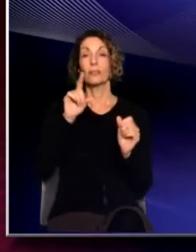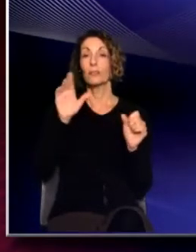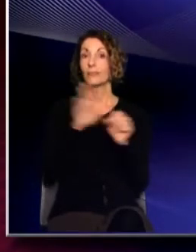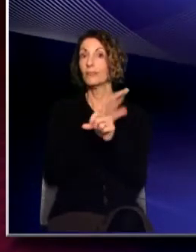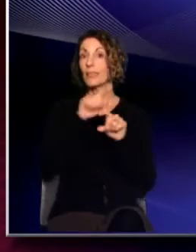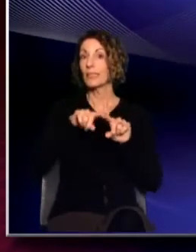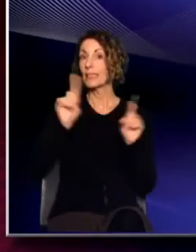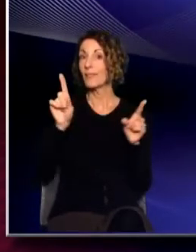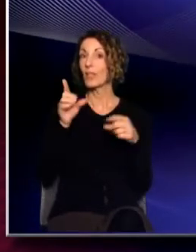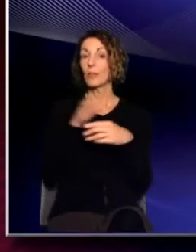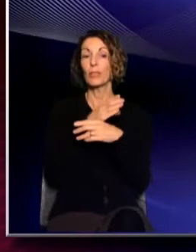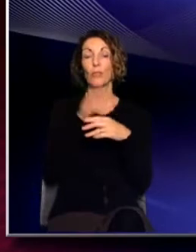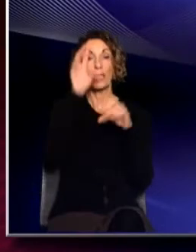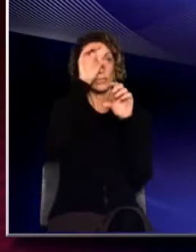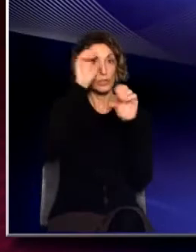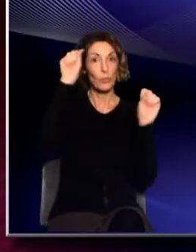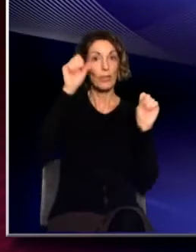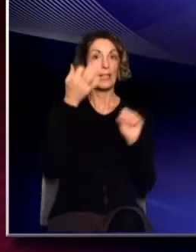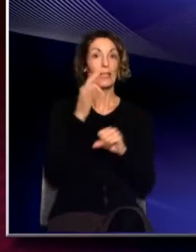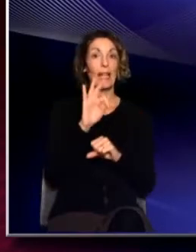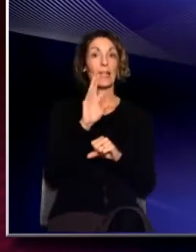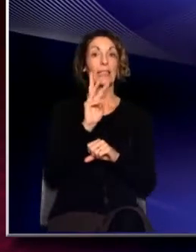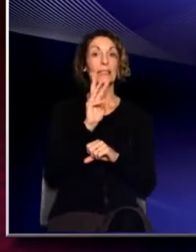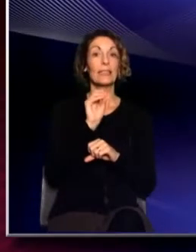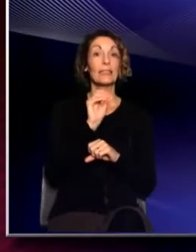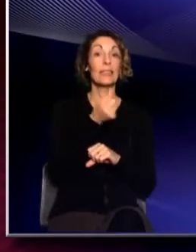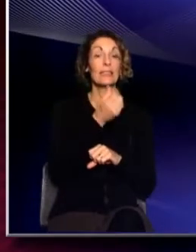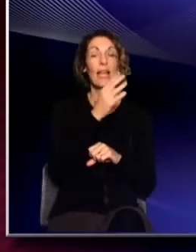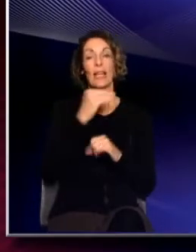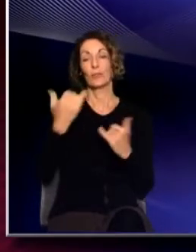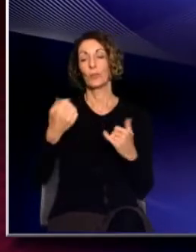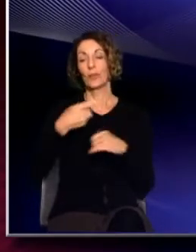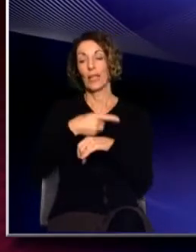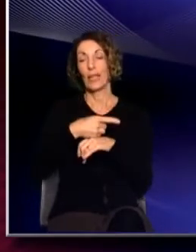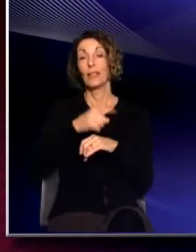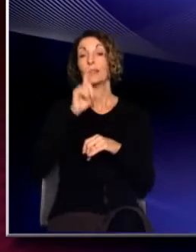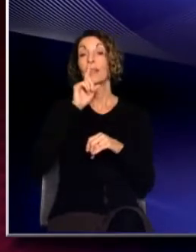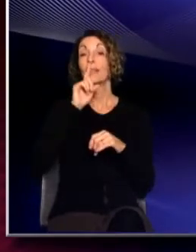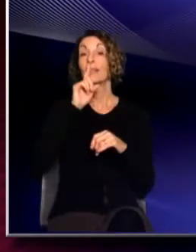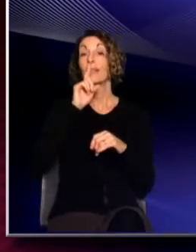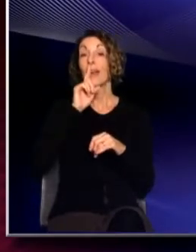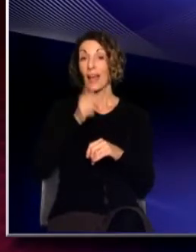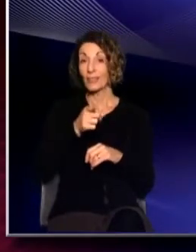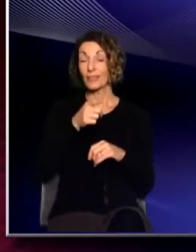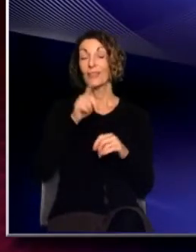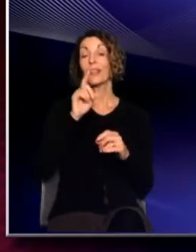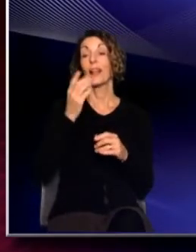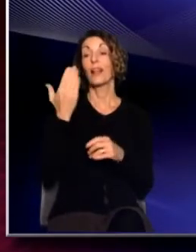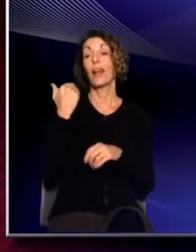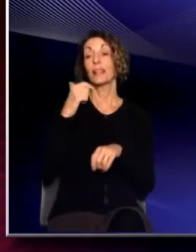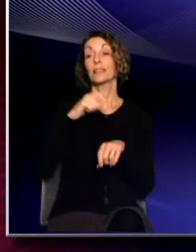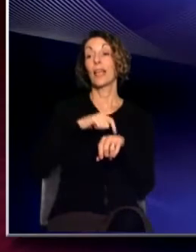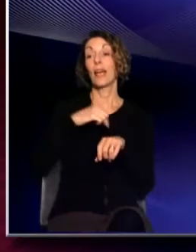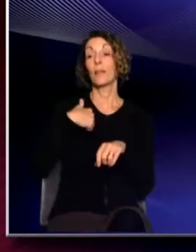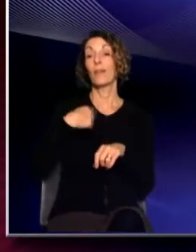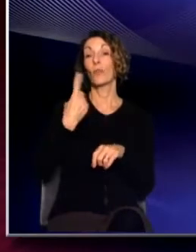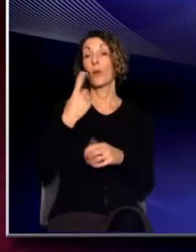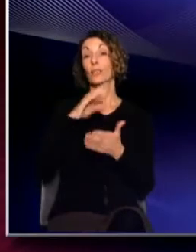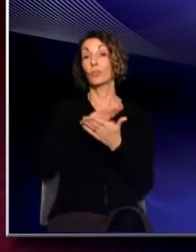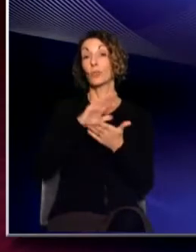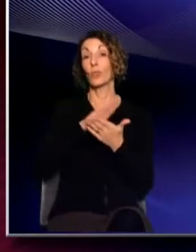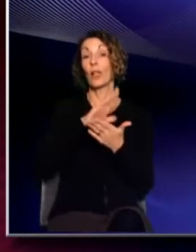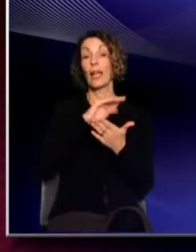different between superintendent of 1960s and today. In fact, last time there was one school, and